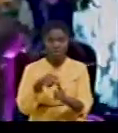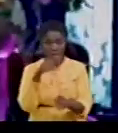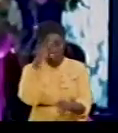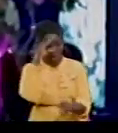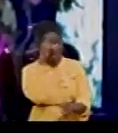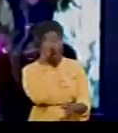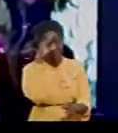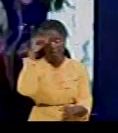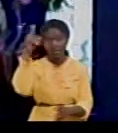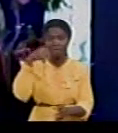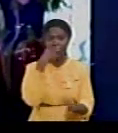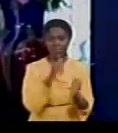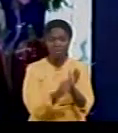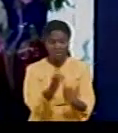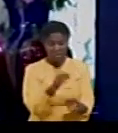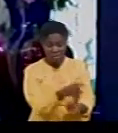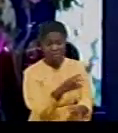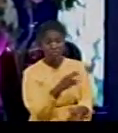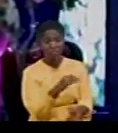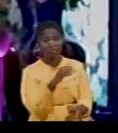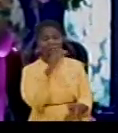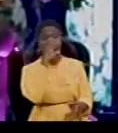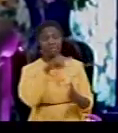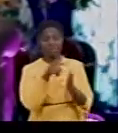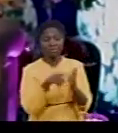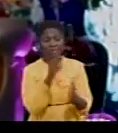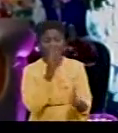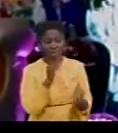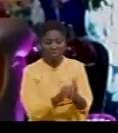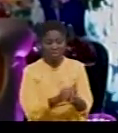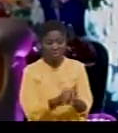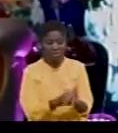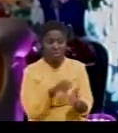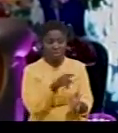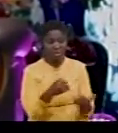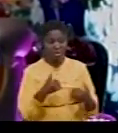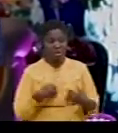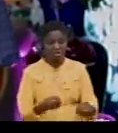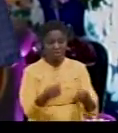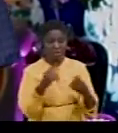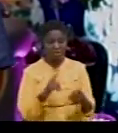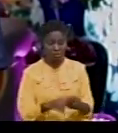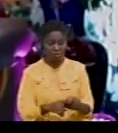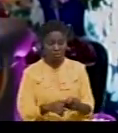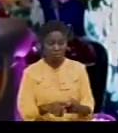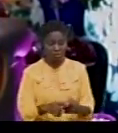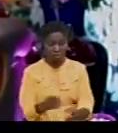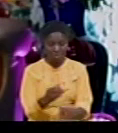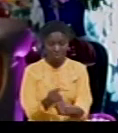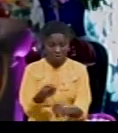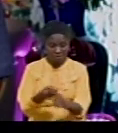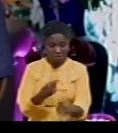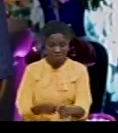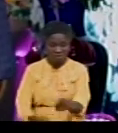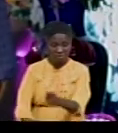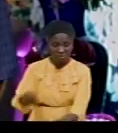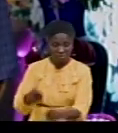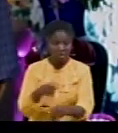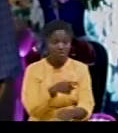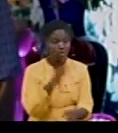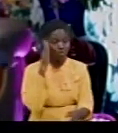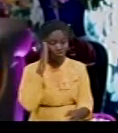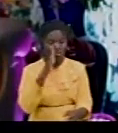drink this water that you have come to draw from the well, you will thirst